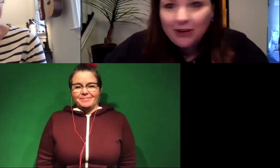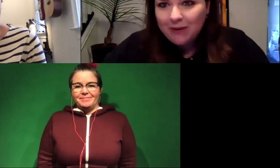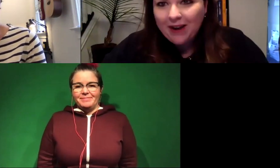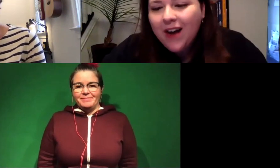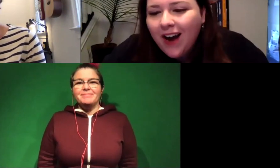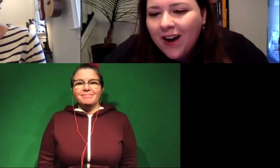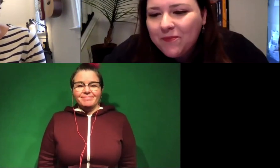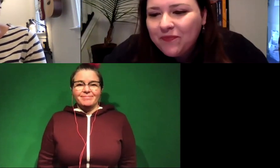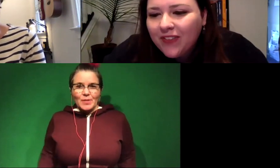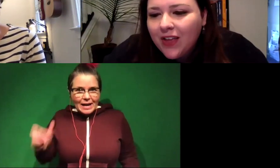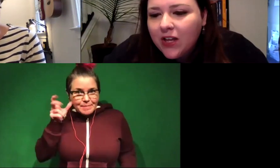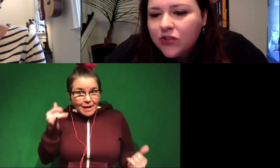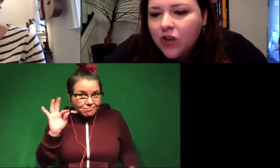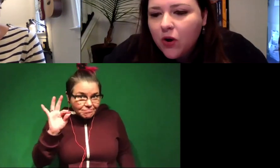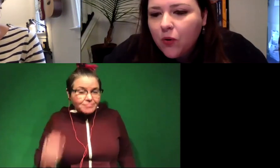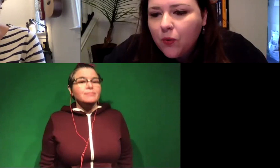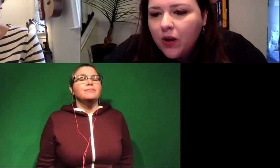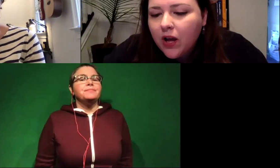Okay, you can hear me now.